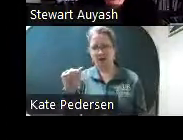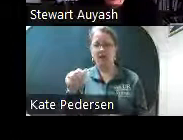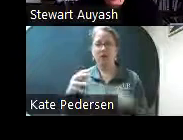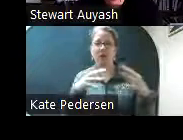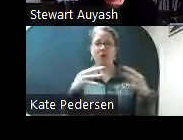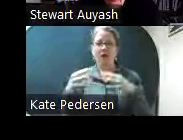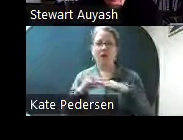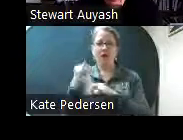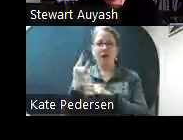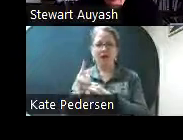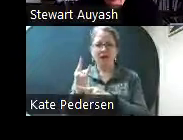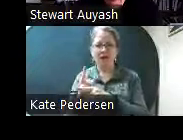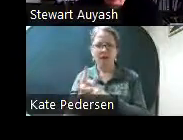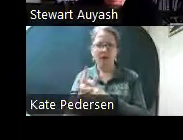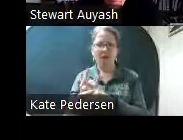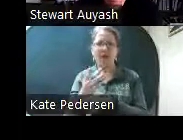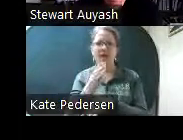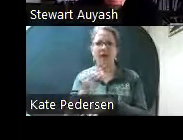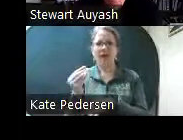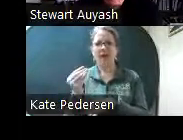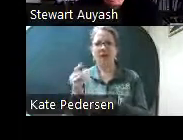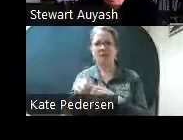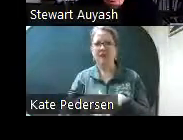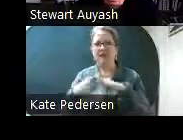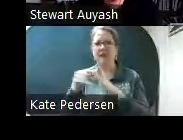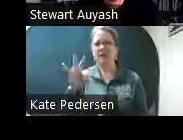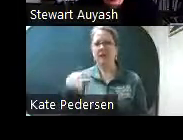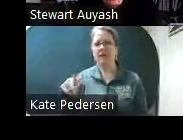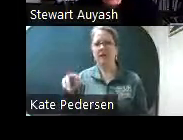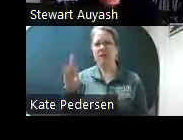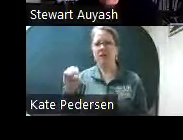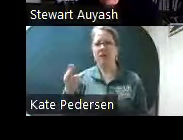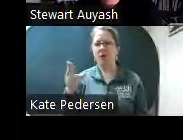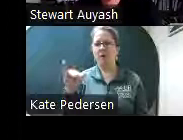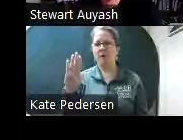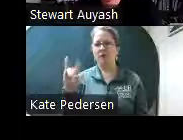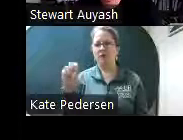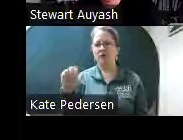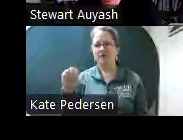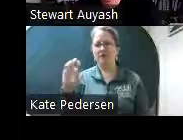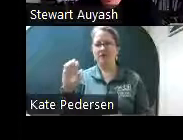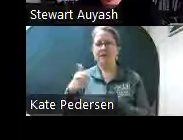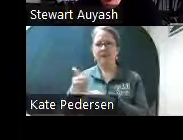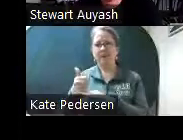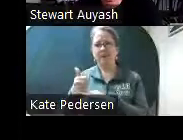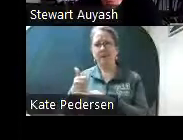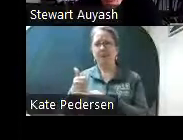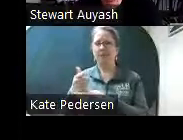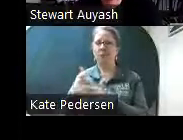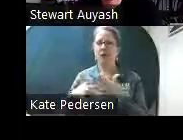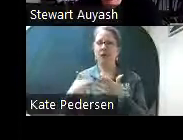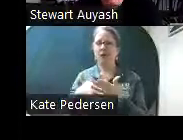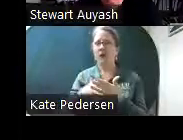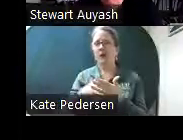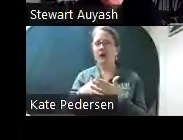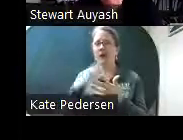alcohol and the end of and the beginning of Prohibition really set up what was a lot